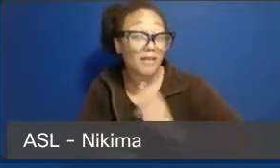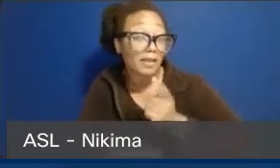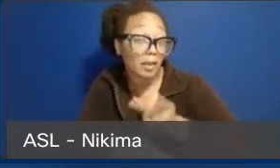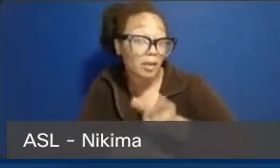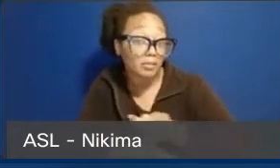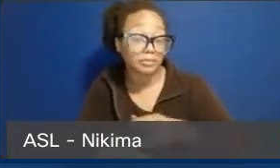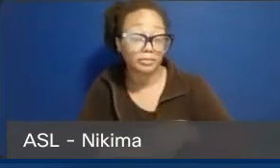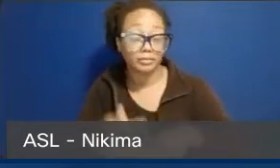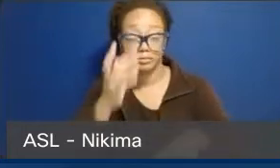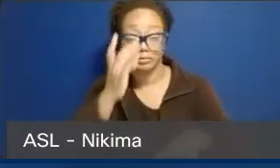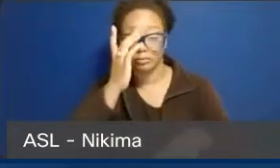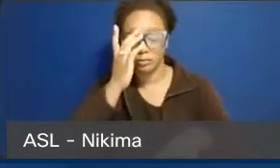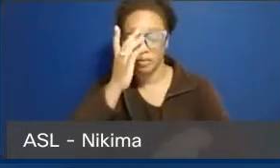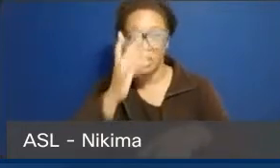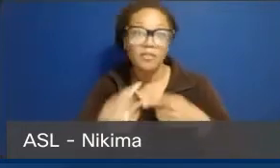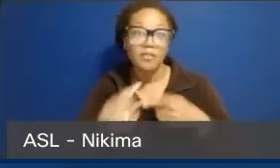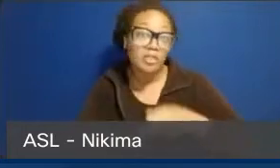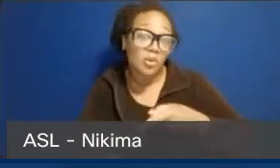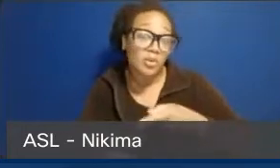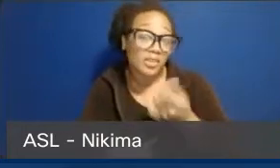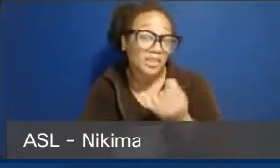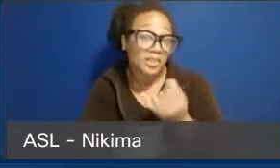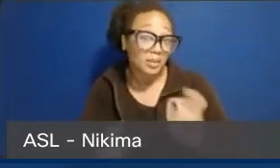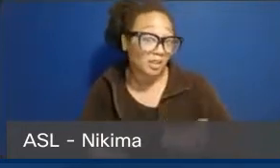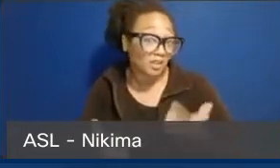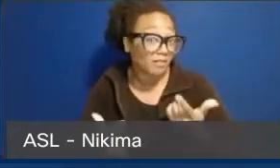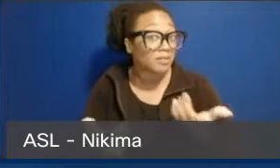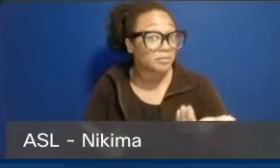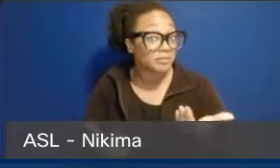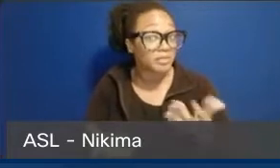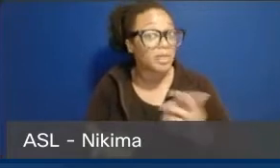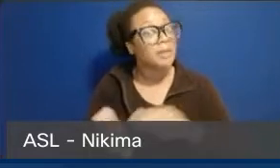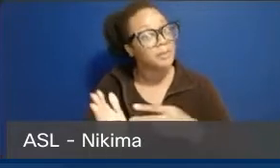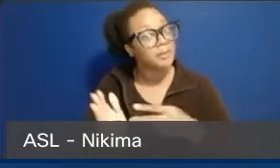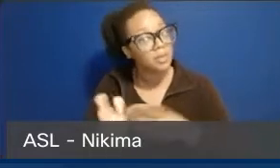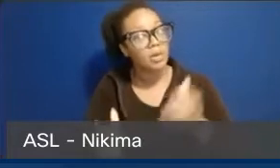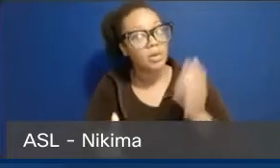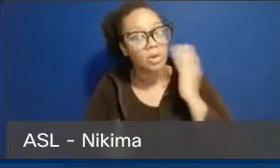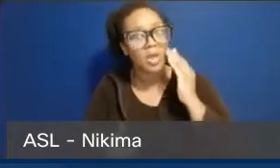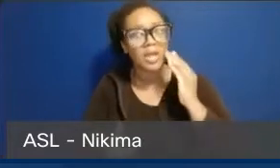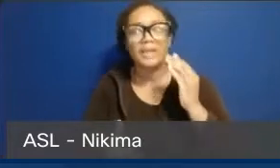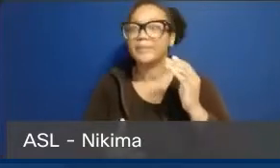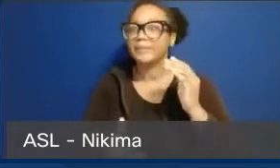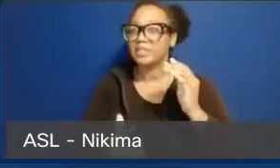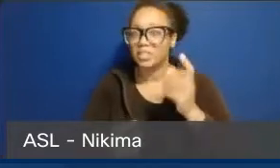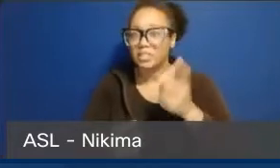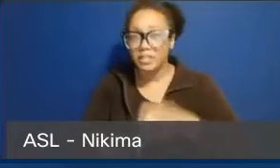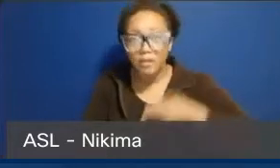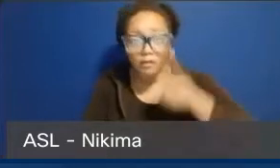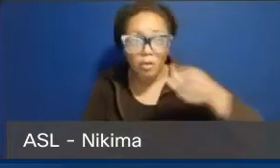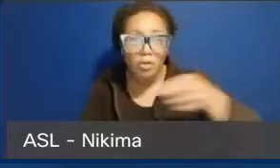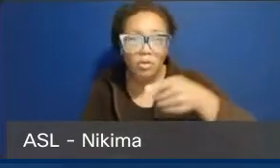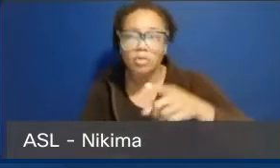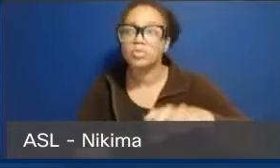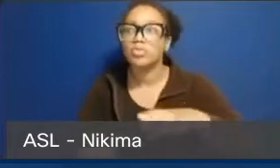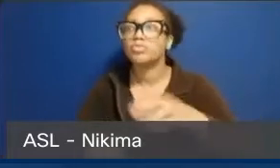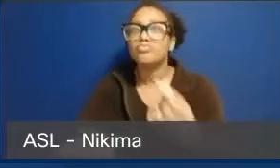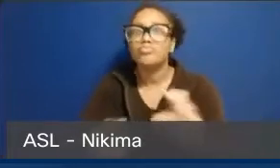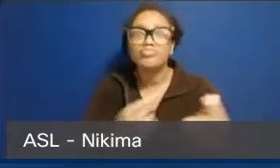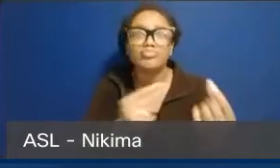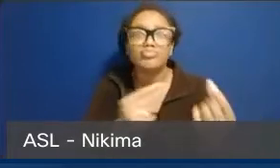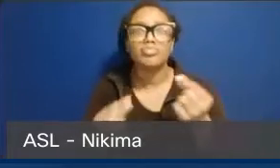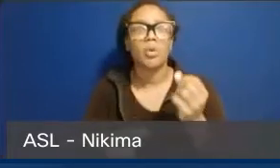independent living? In other words, do you have difficulty doing errands or going to a doctor's visit on your